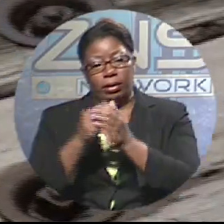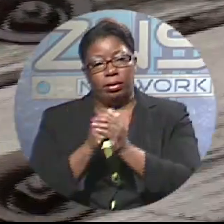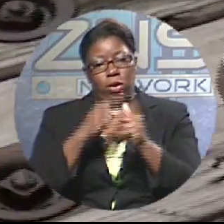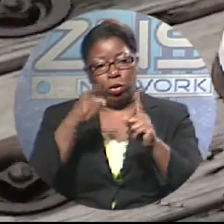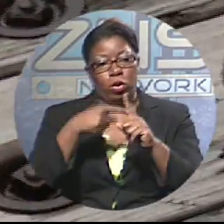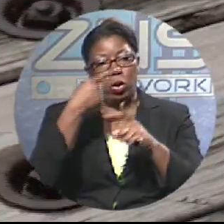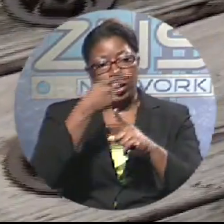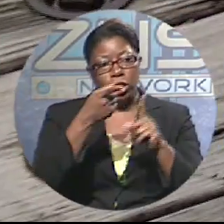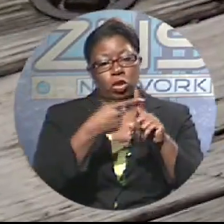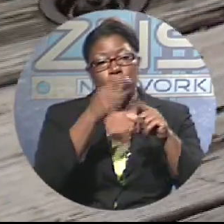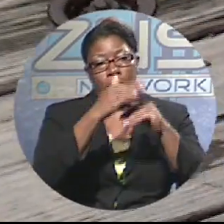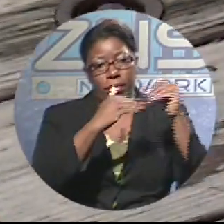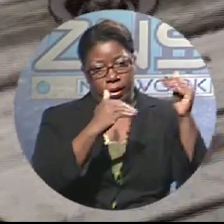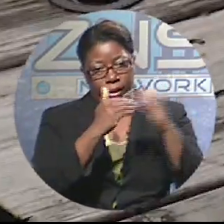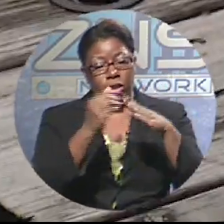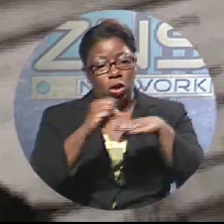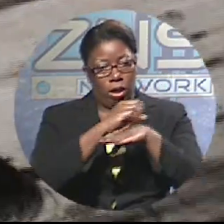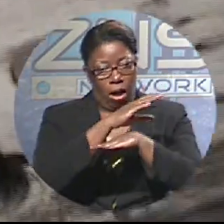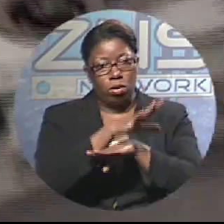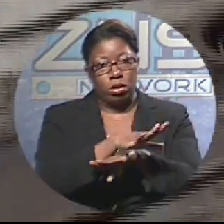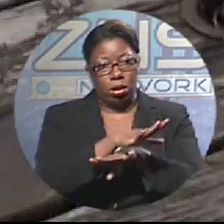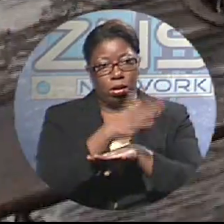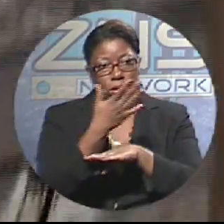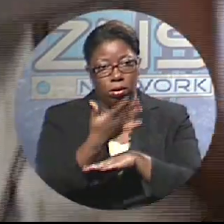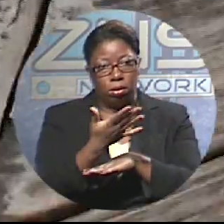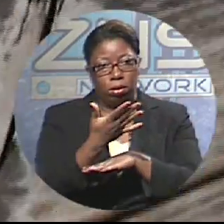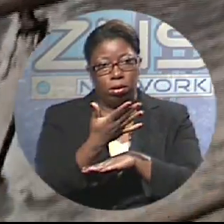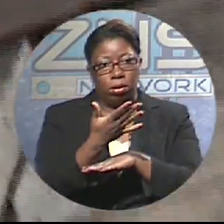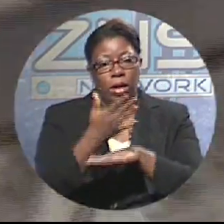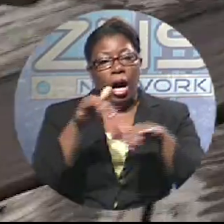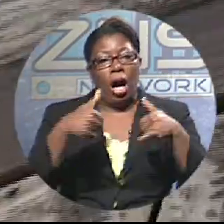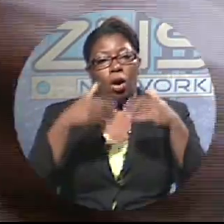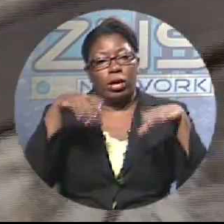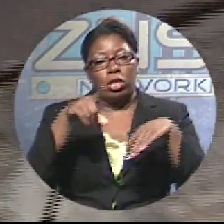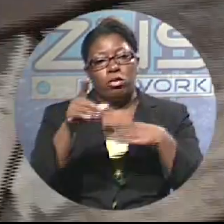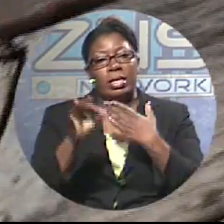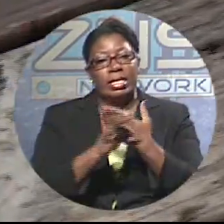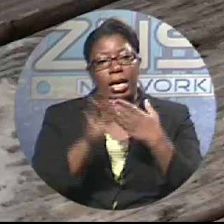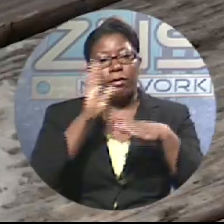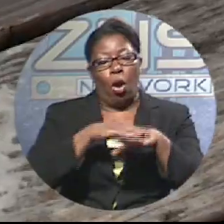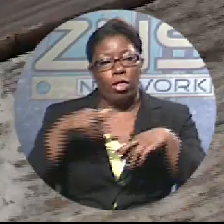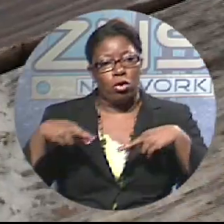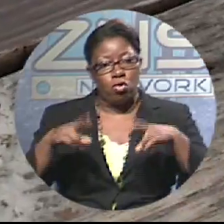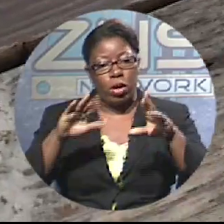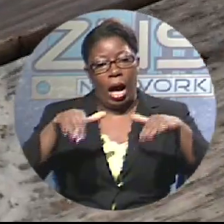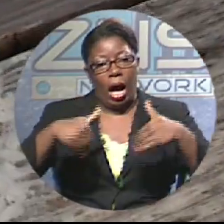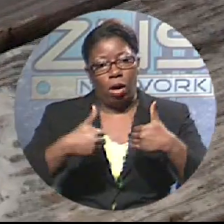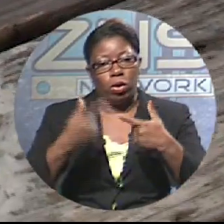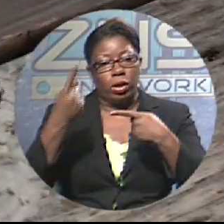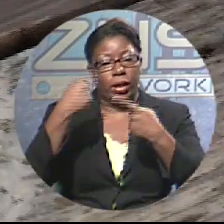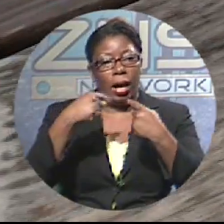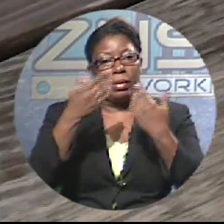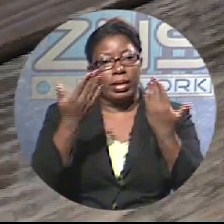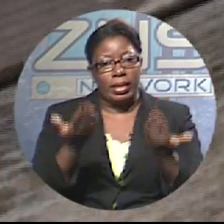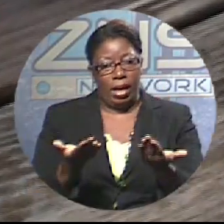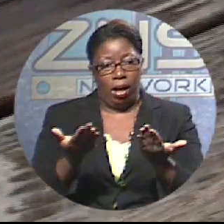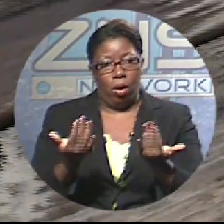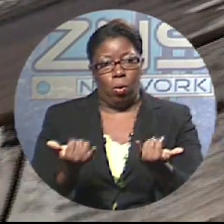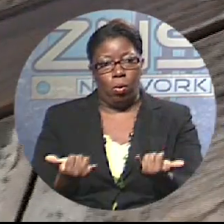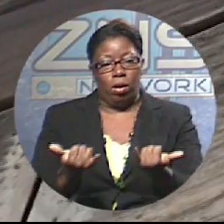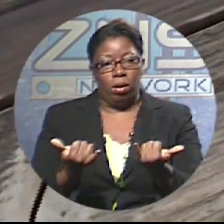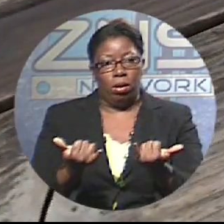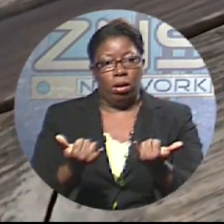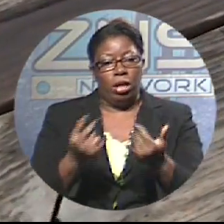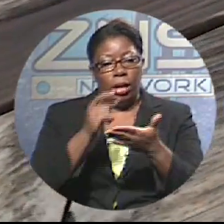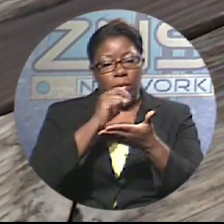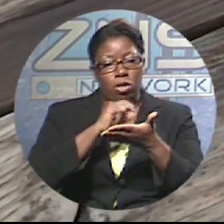back here, if you ain't safe, the counseling with the courts in there, how you can be safe on the road? So why come back? I ready to just tell him, write my letter to court. Let